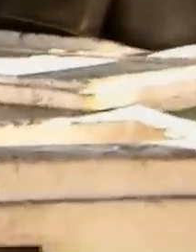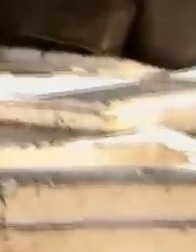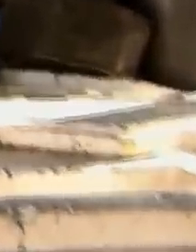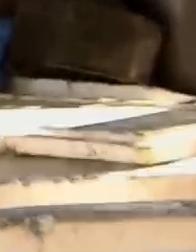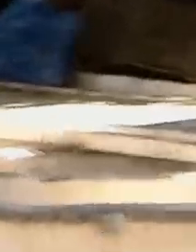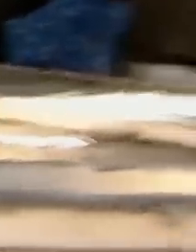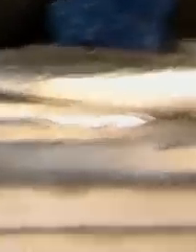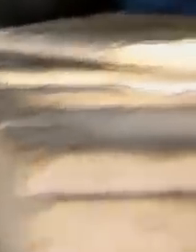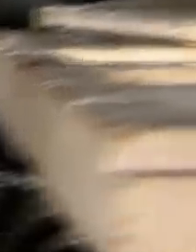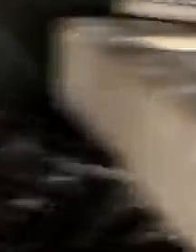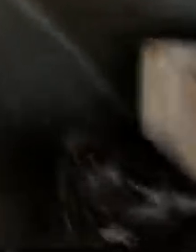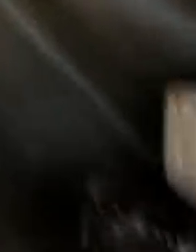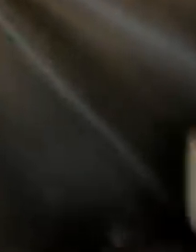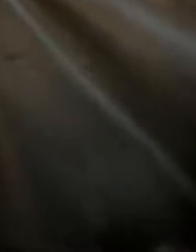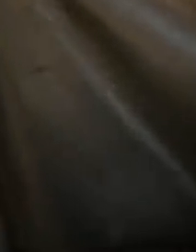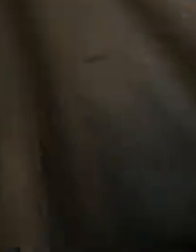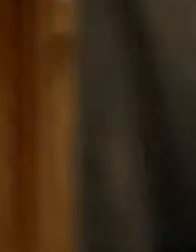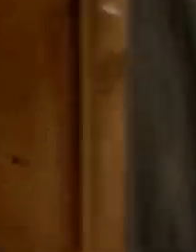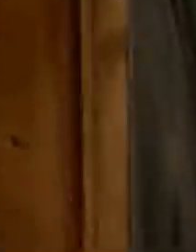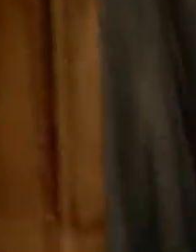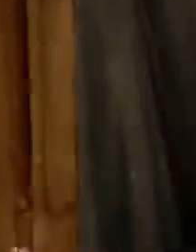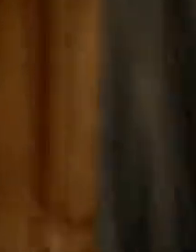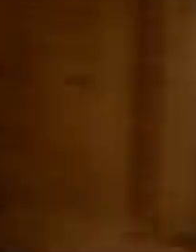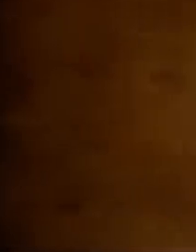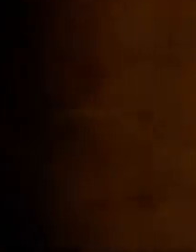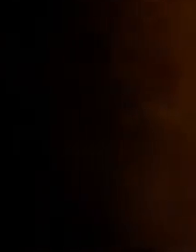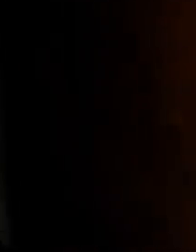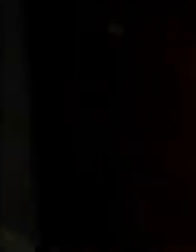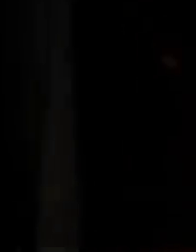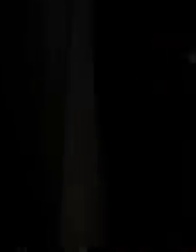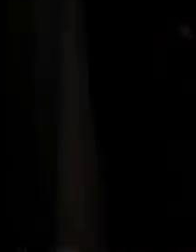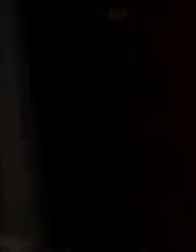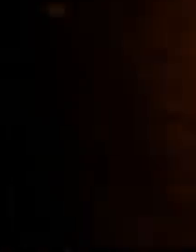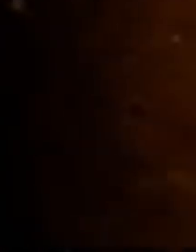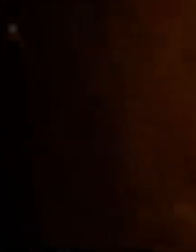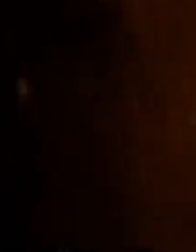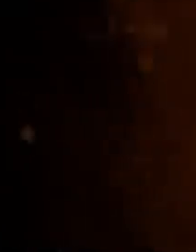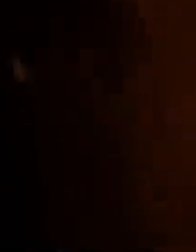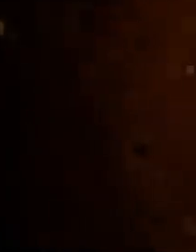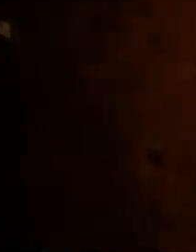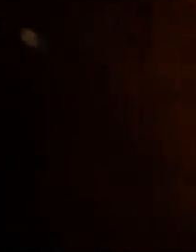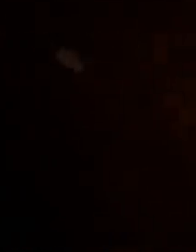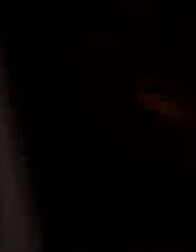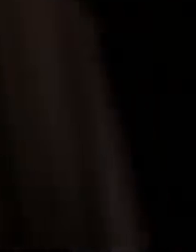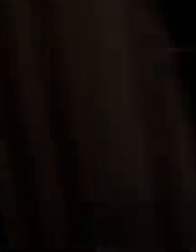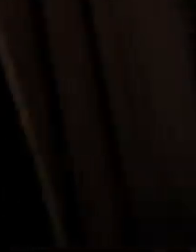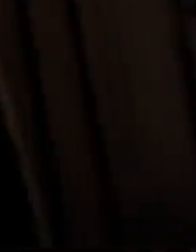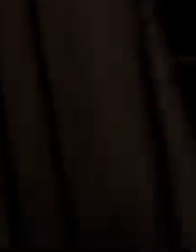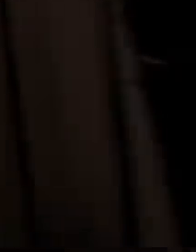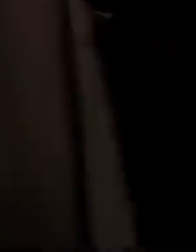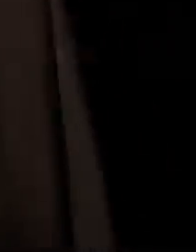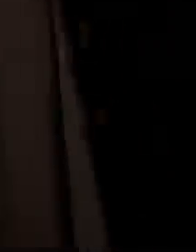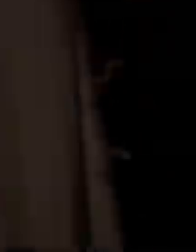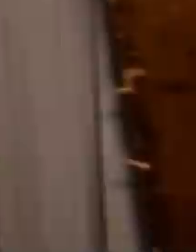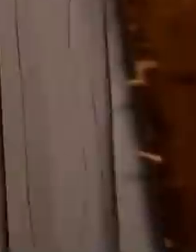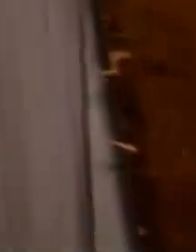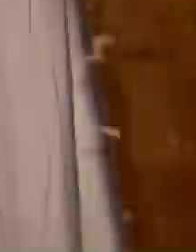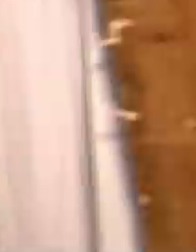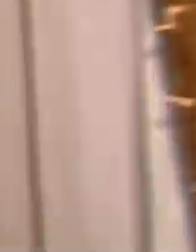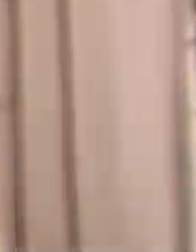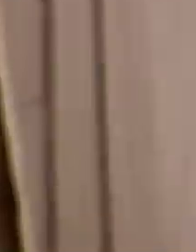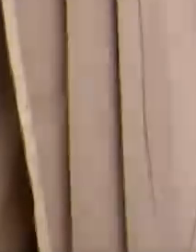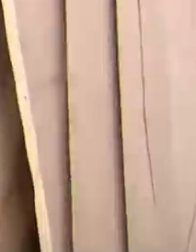happening here. There you can see one of the structures, one of the homes here. This is where they were